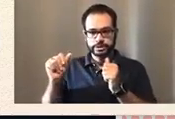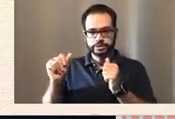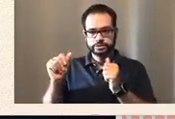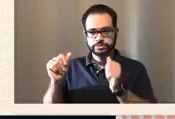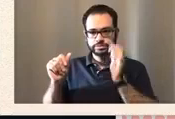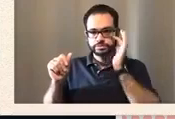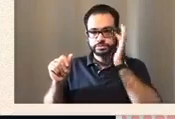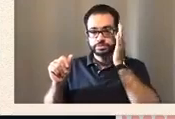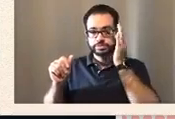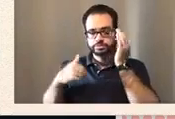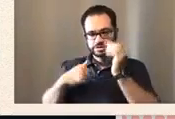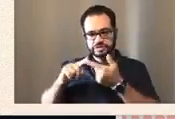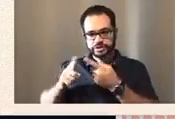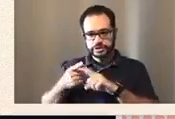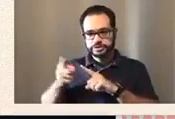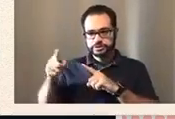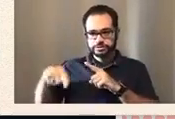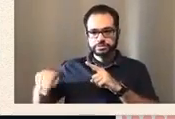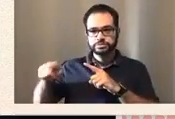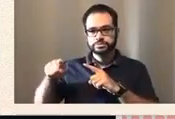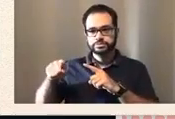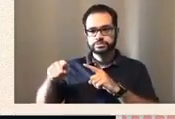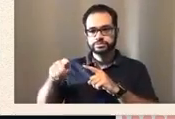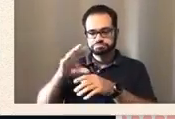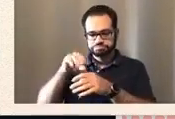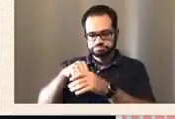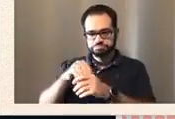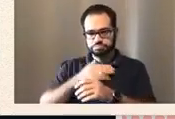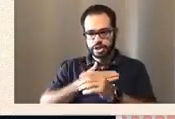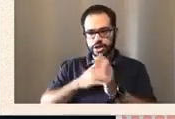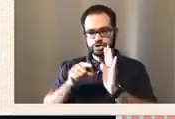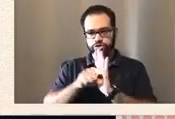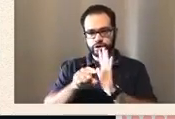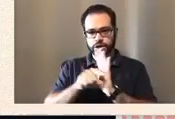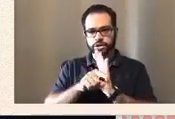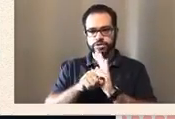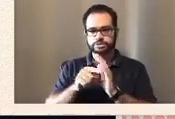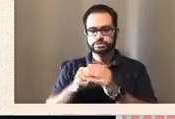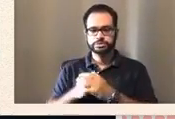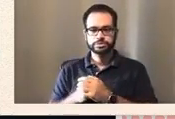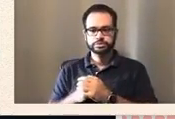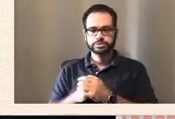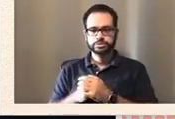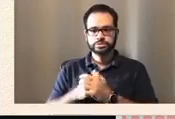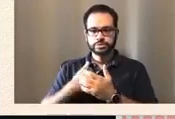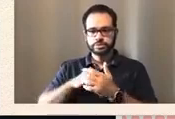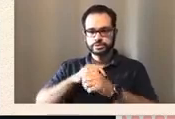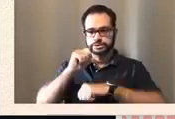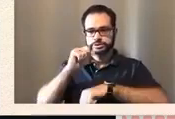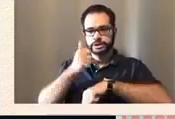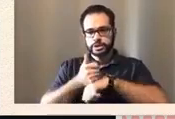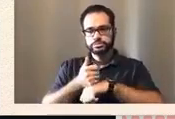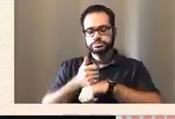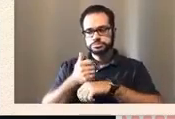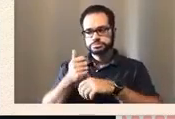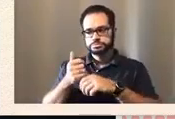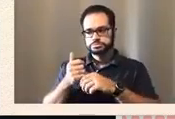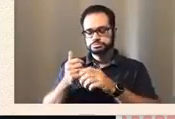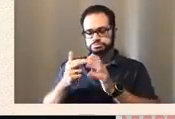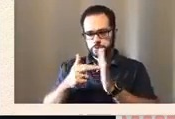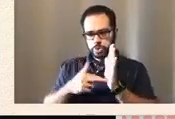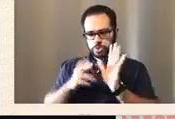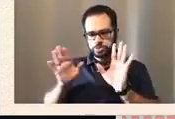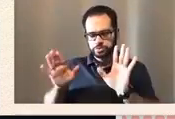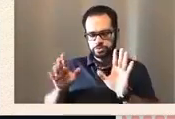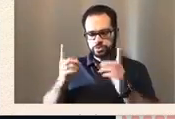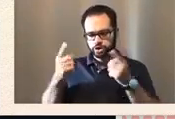classmates and basically were in my grade and who I went to school with, we made a pact and we basically agreed. I